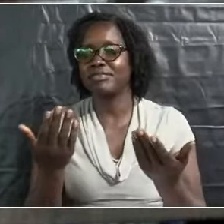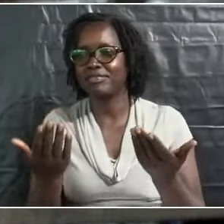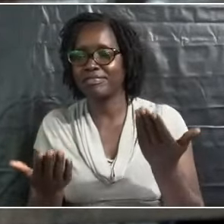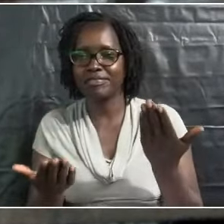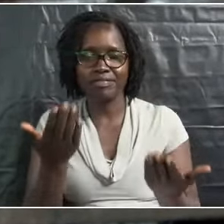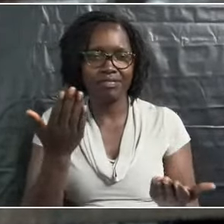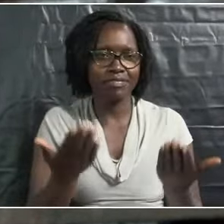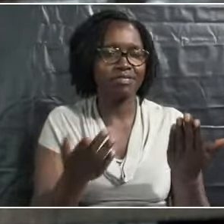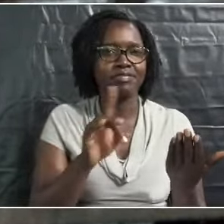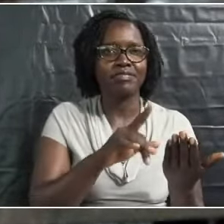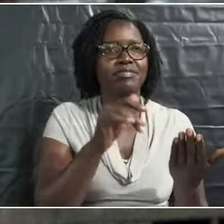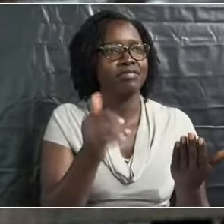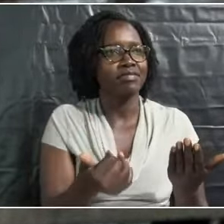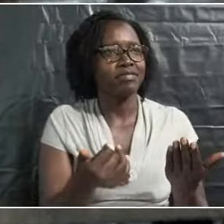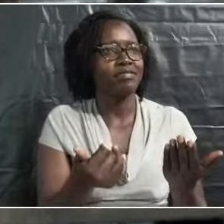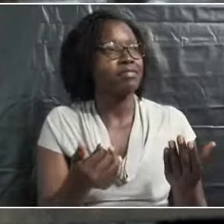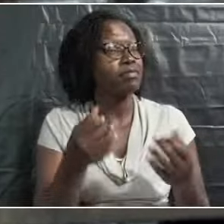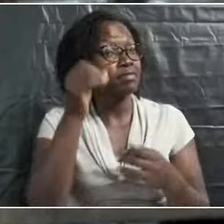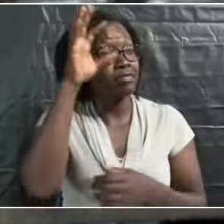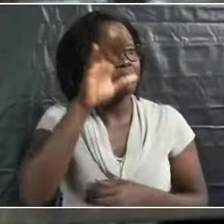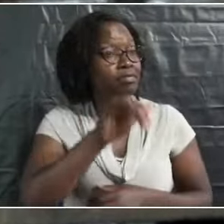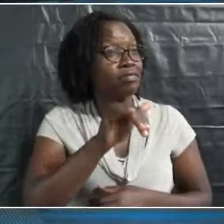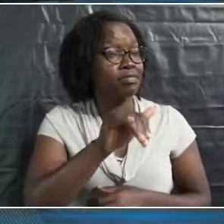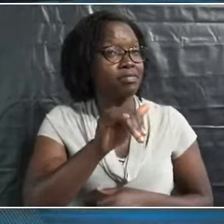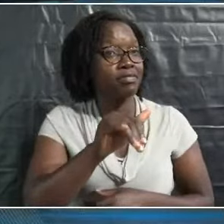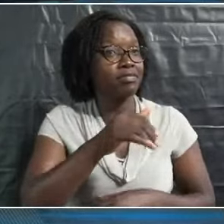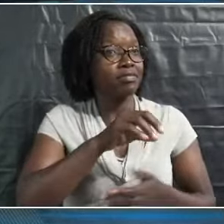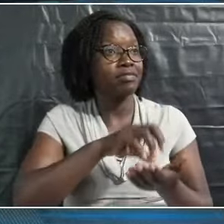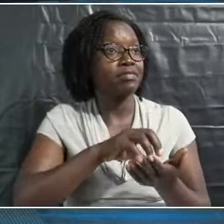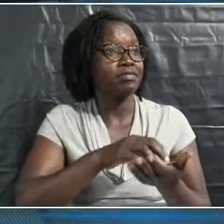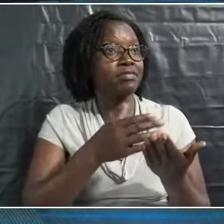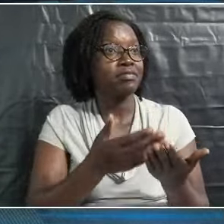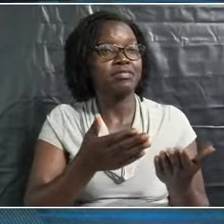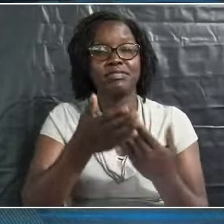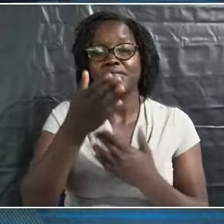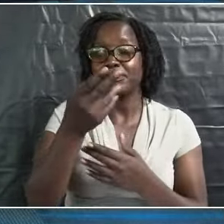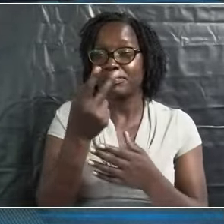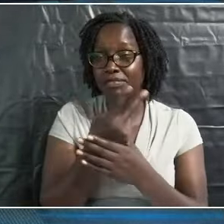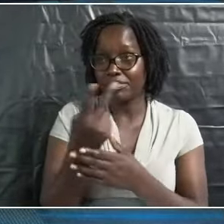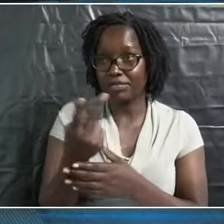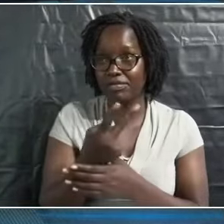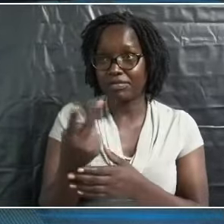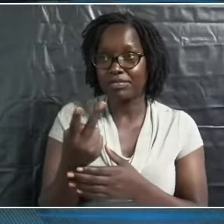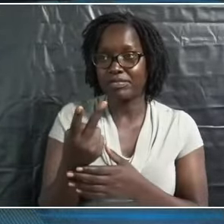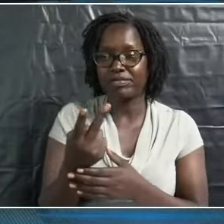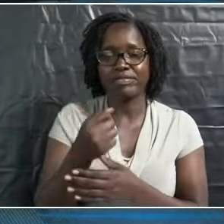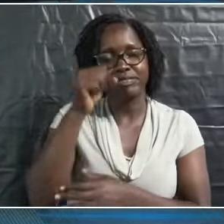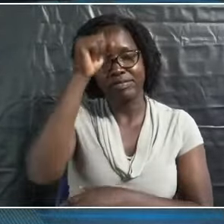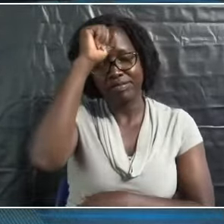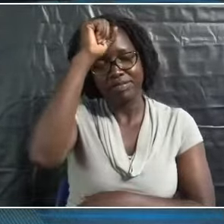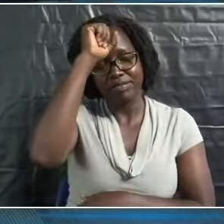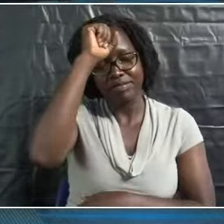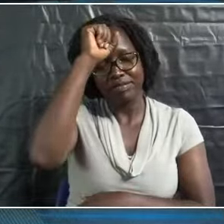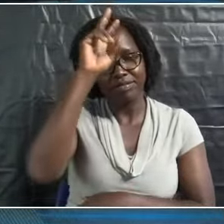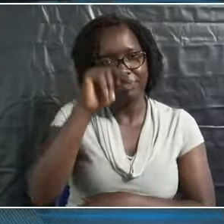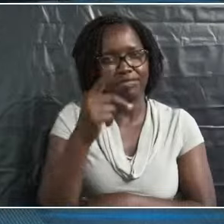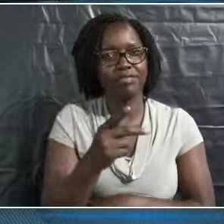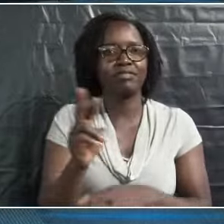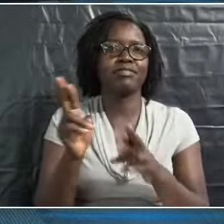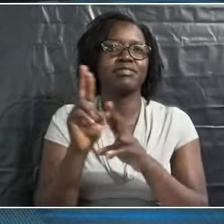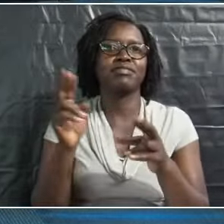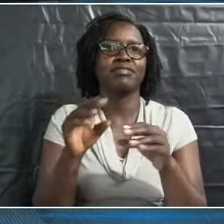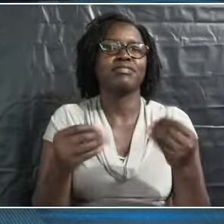to each other. And I'm very surprised that in this particular situation, both were dunderheads. No one was willing